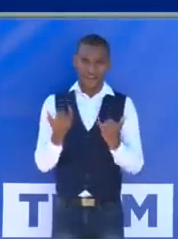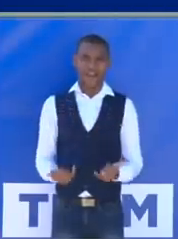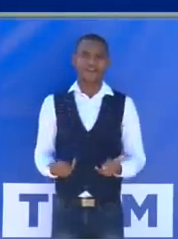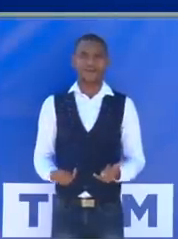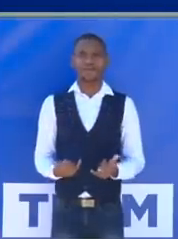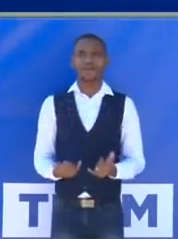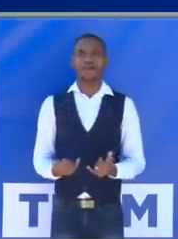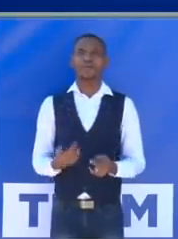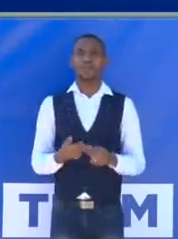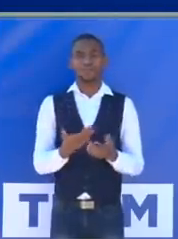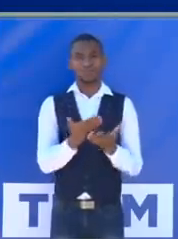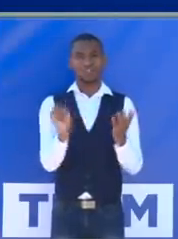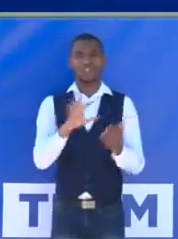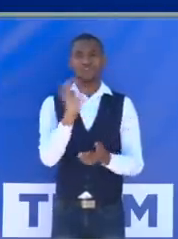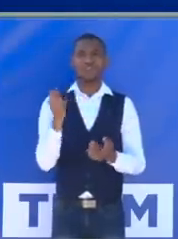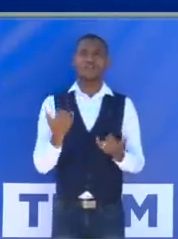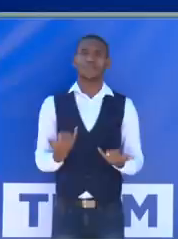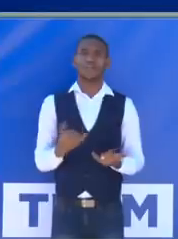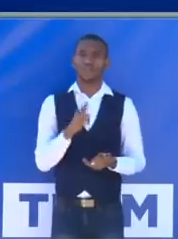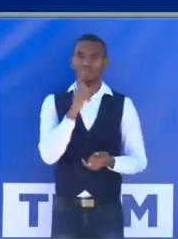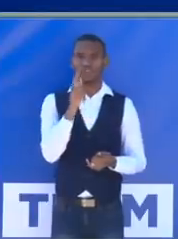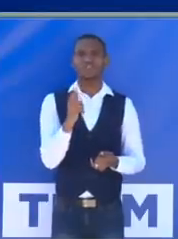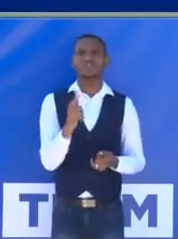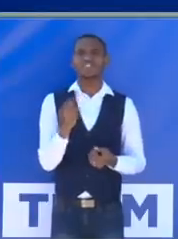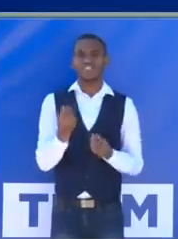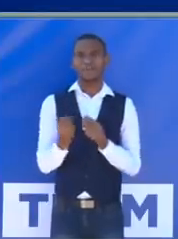But fellow South Africans, I'm here to tell you, here's the thing about change.